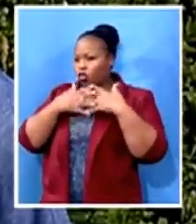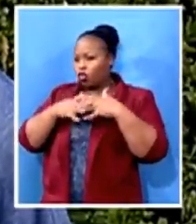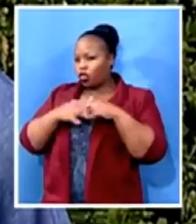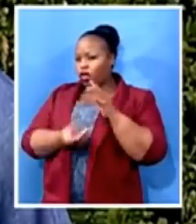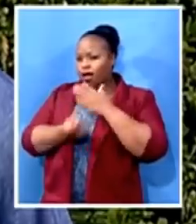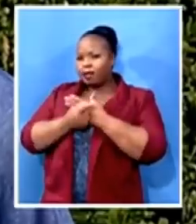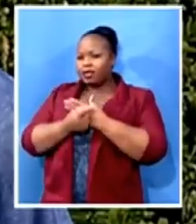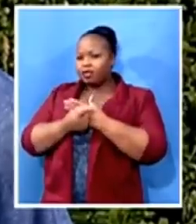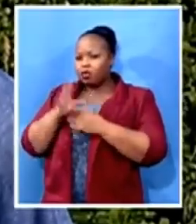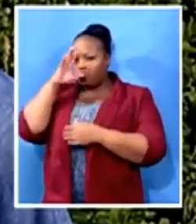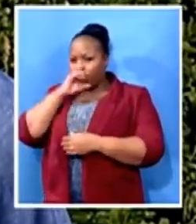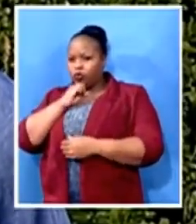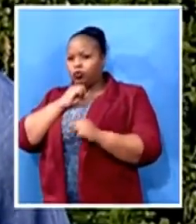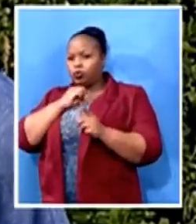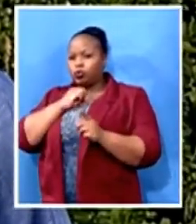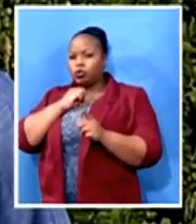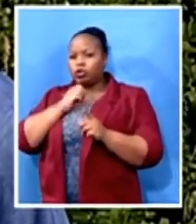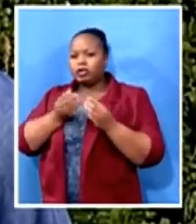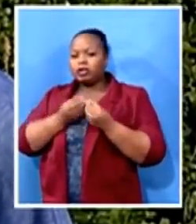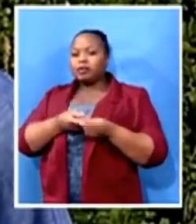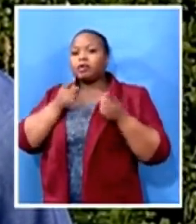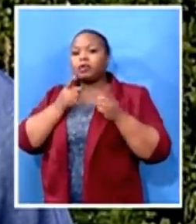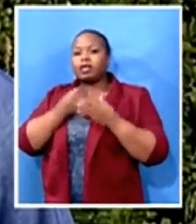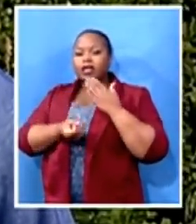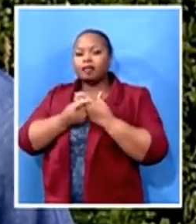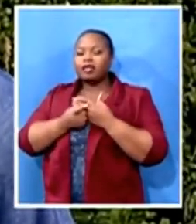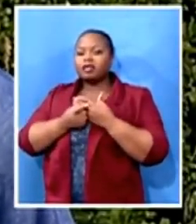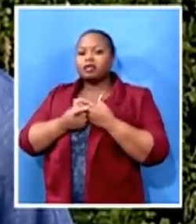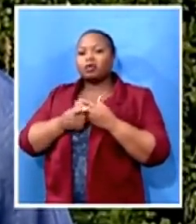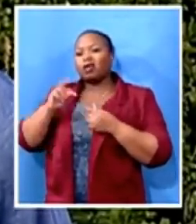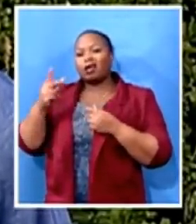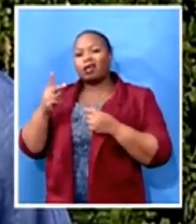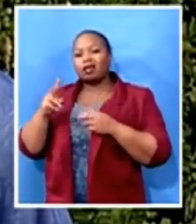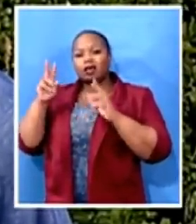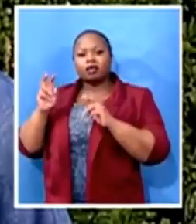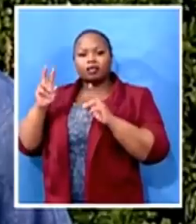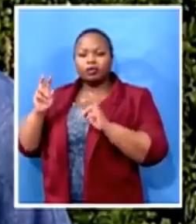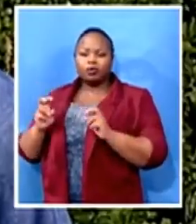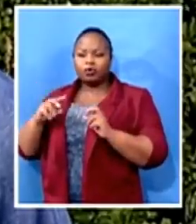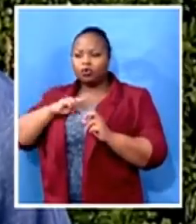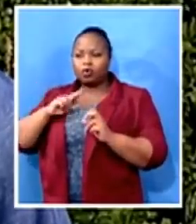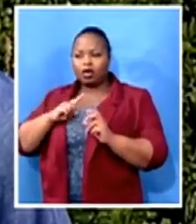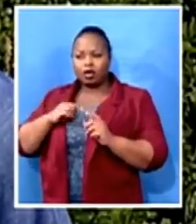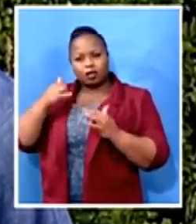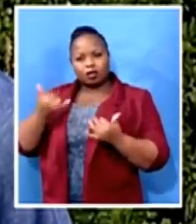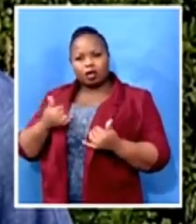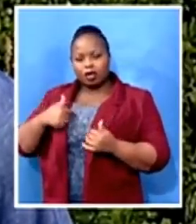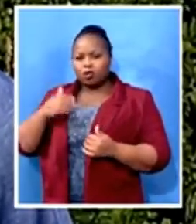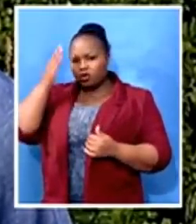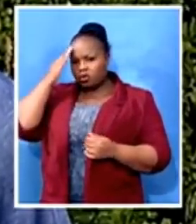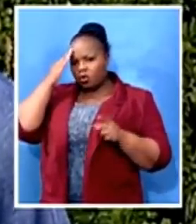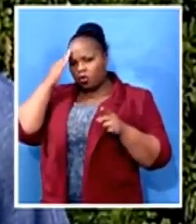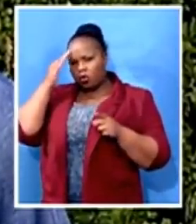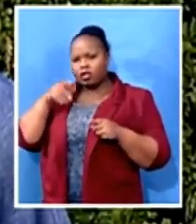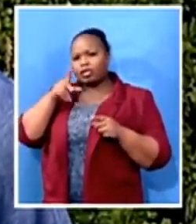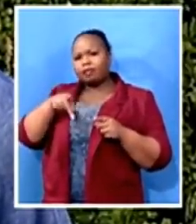the certain cases, which always gives us the indication of these people under investigation. Those people are